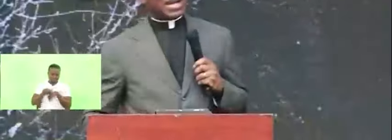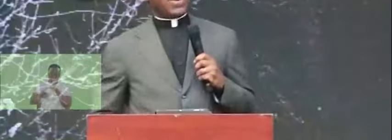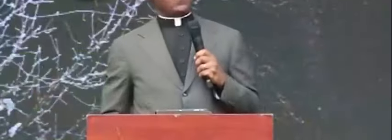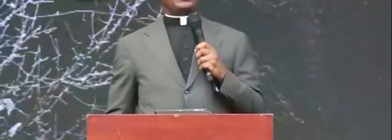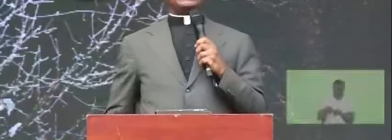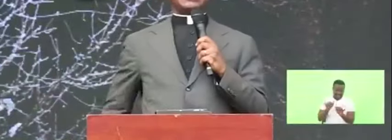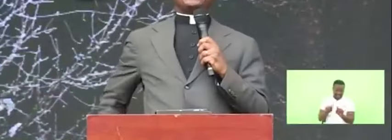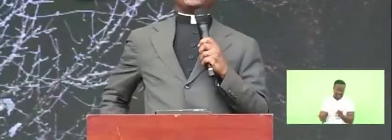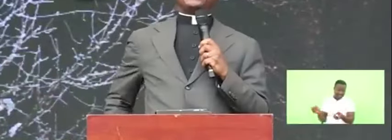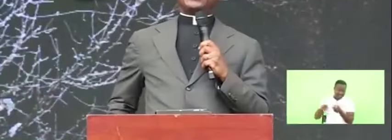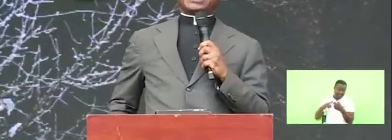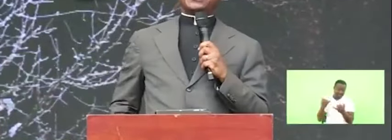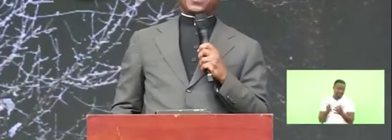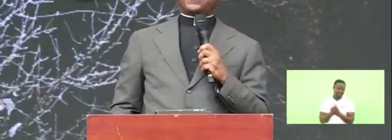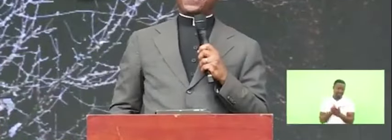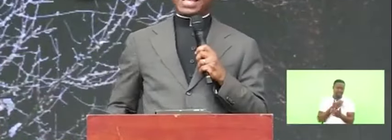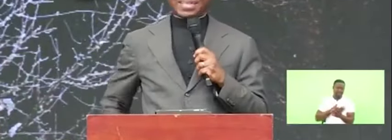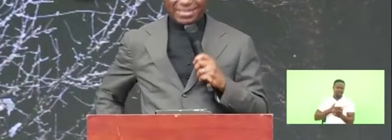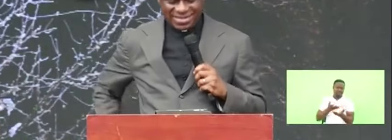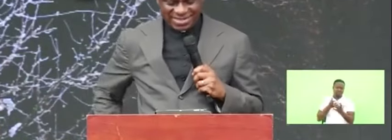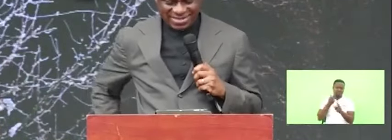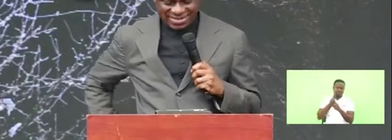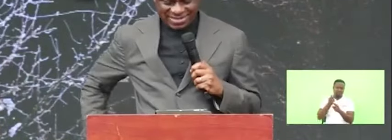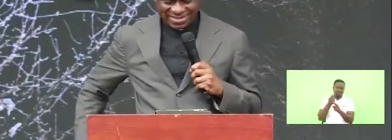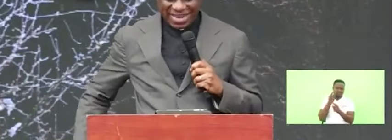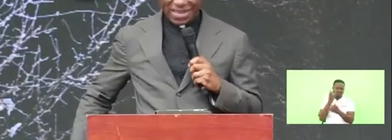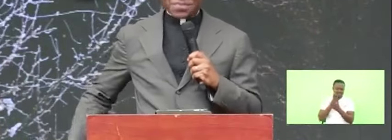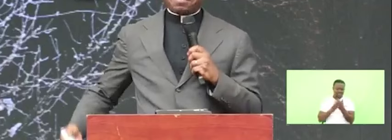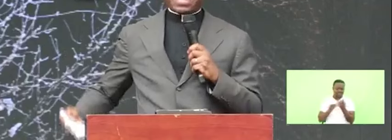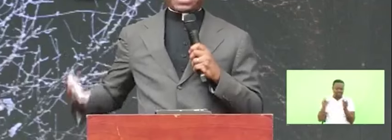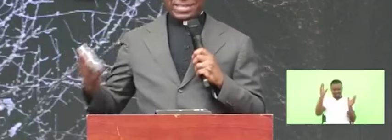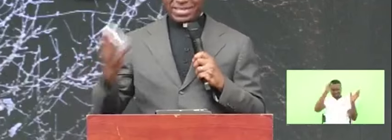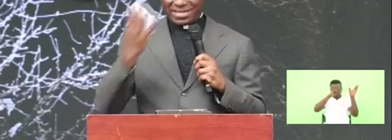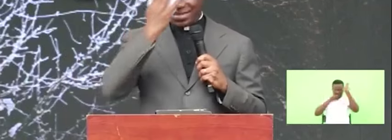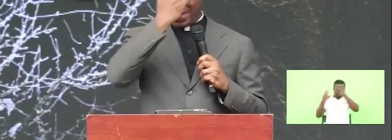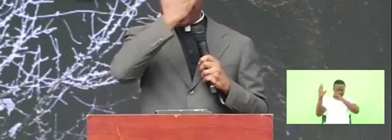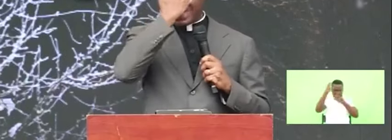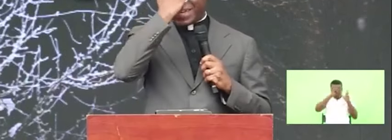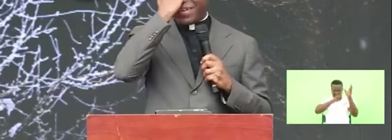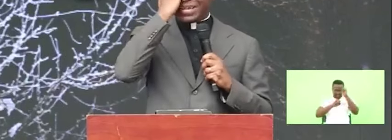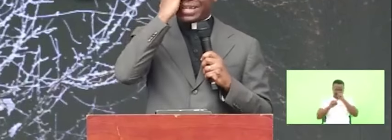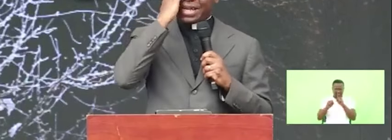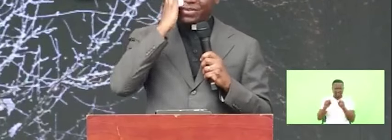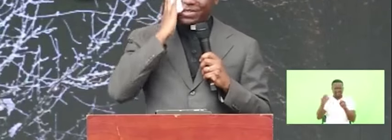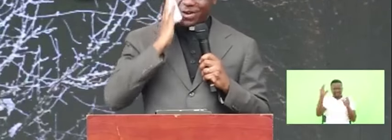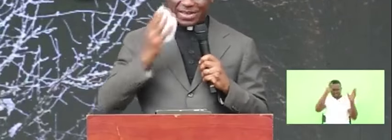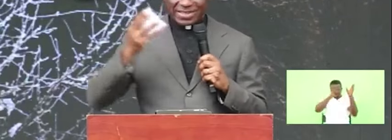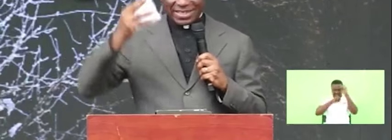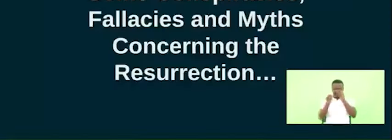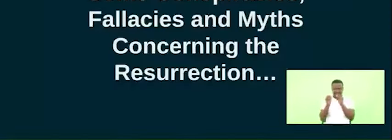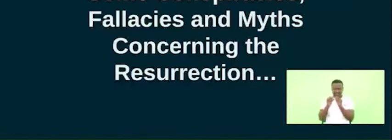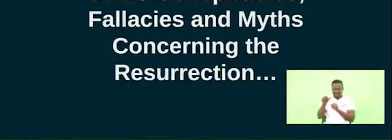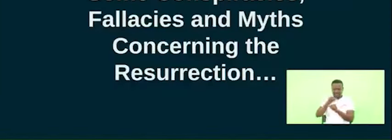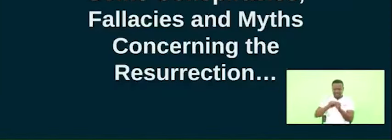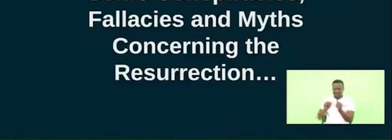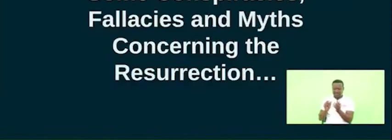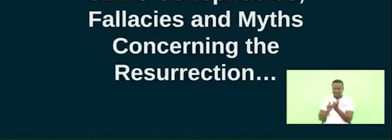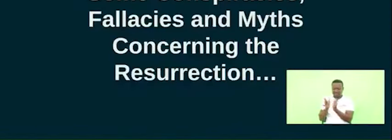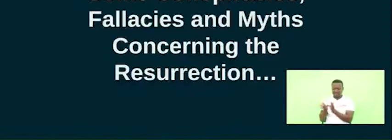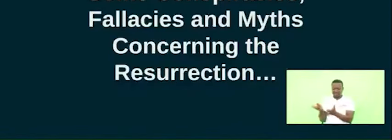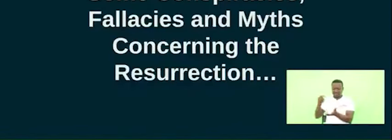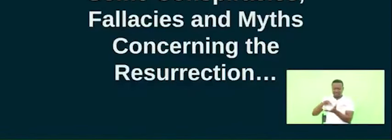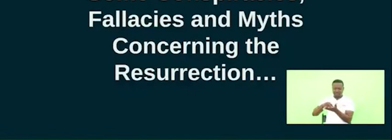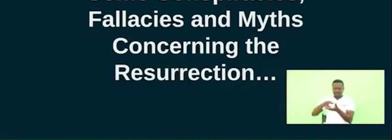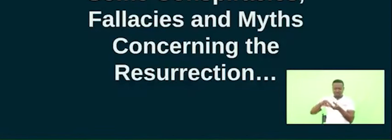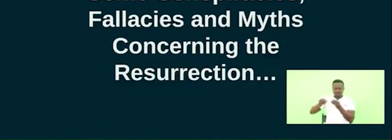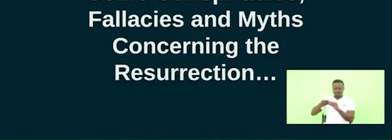I want now to look at some fallacies and myths surrounding the resurrection of